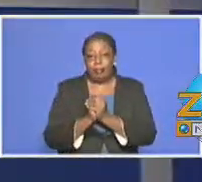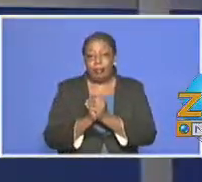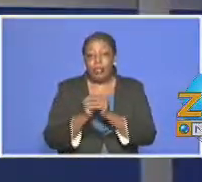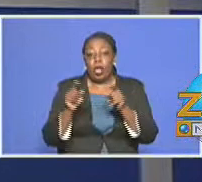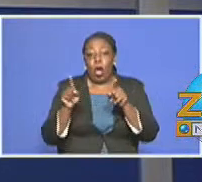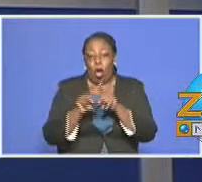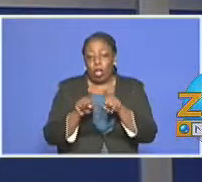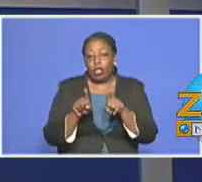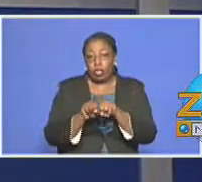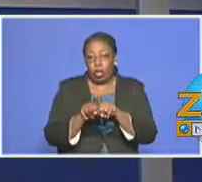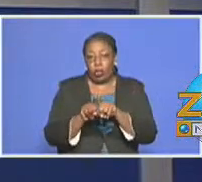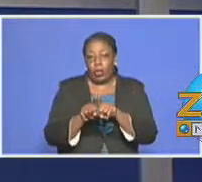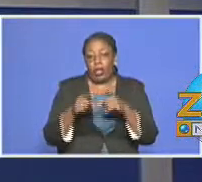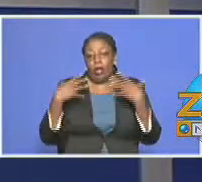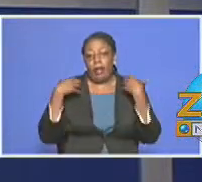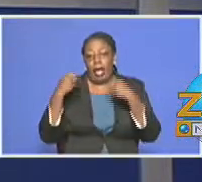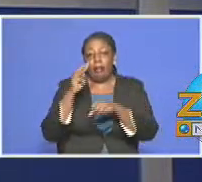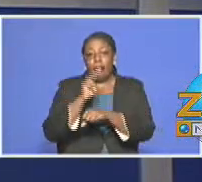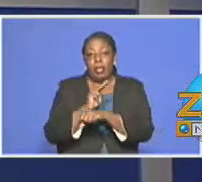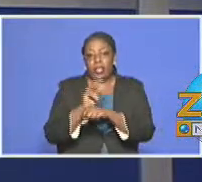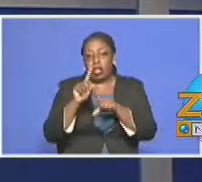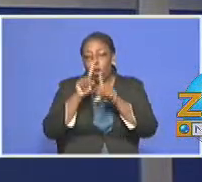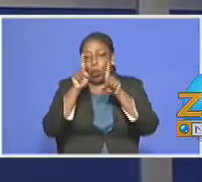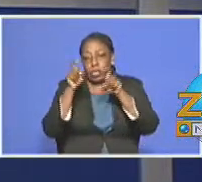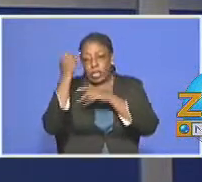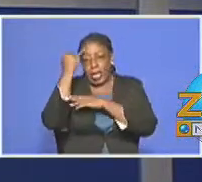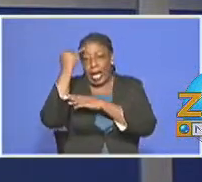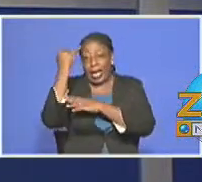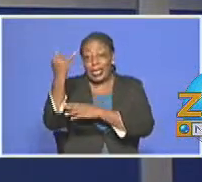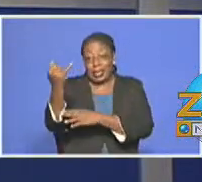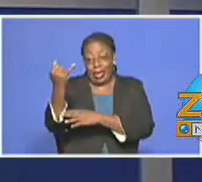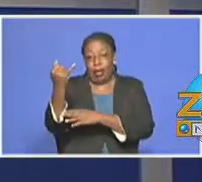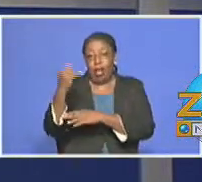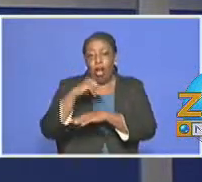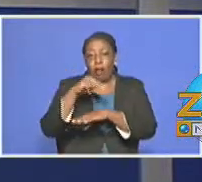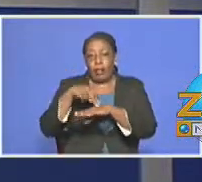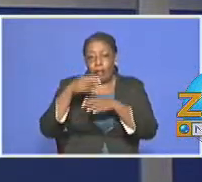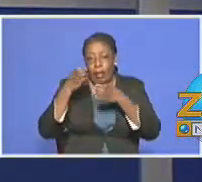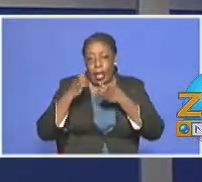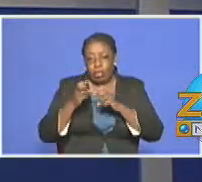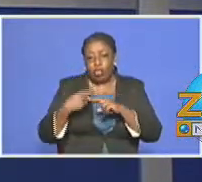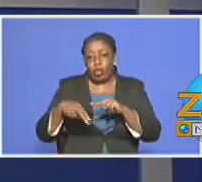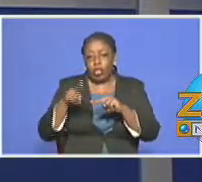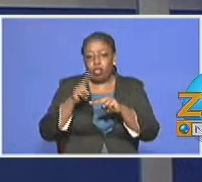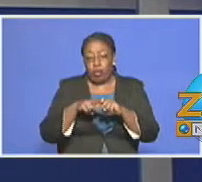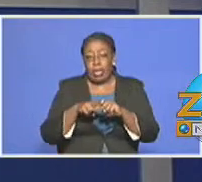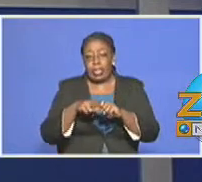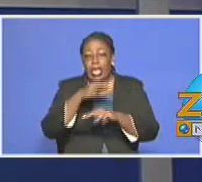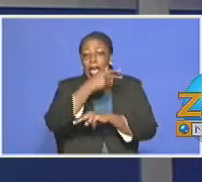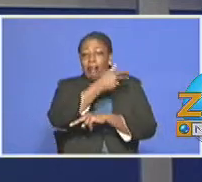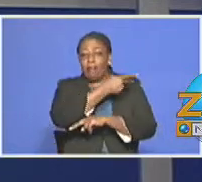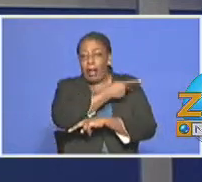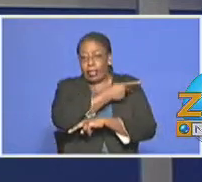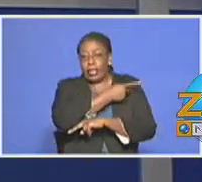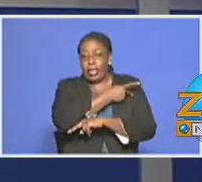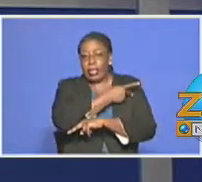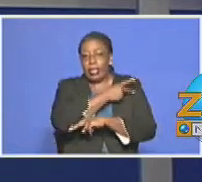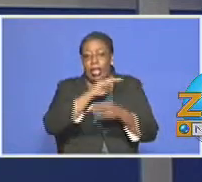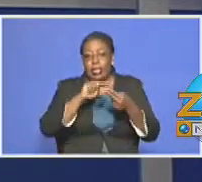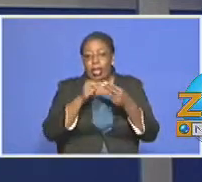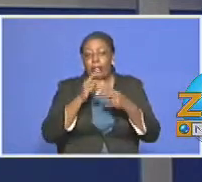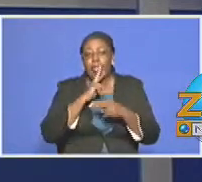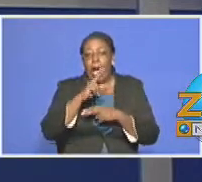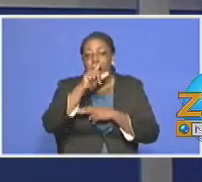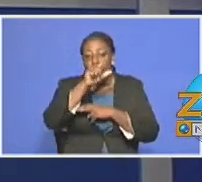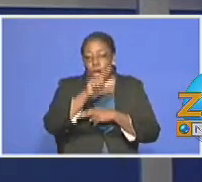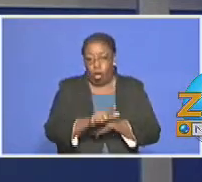from Parliament, a former health minister is pushing the idea of a national effort to increase vaccination as numbers remain low